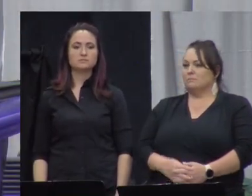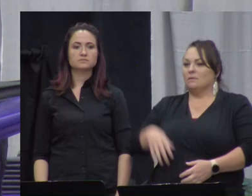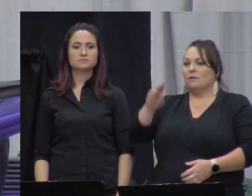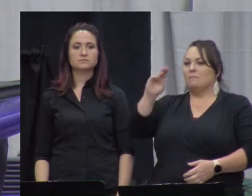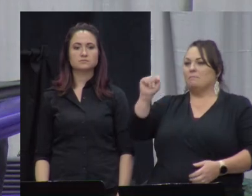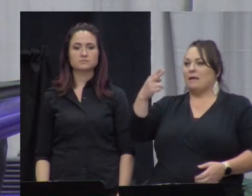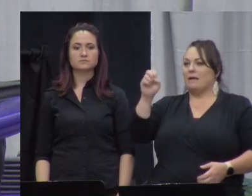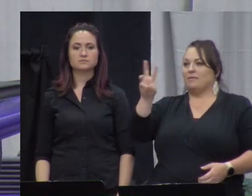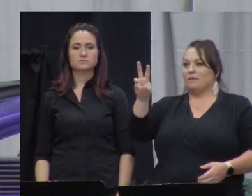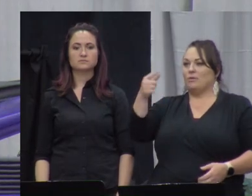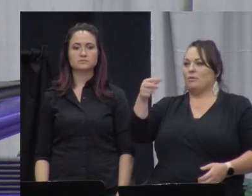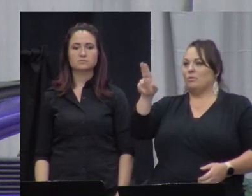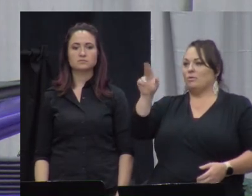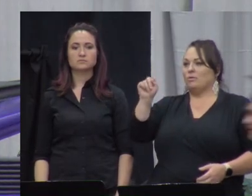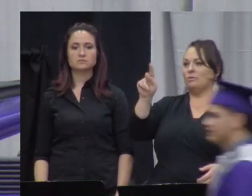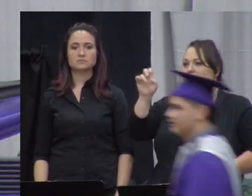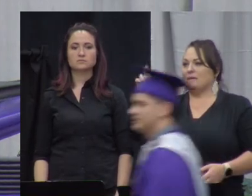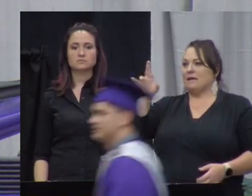Matthew Gutierrez.